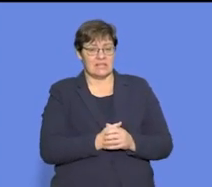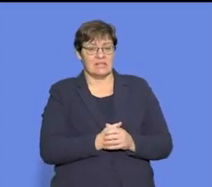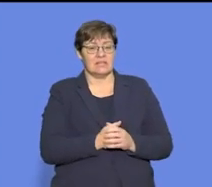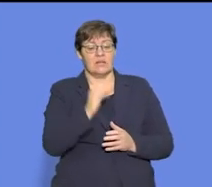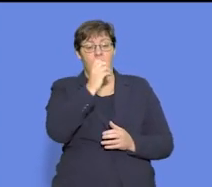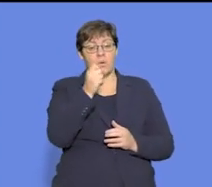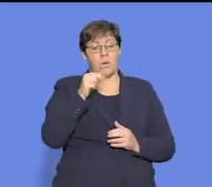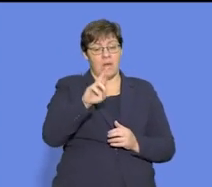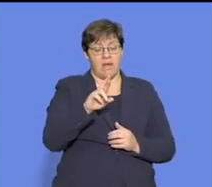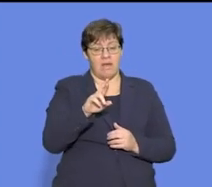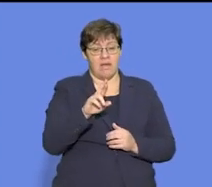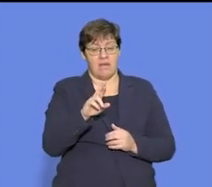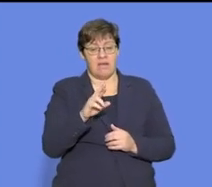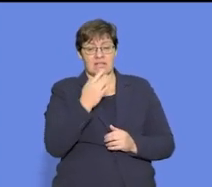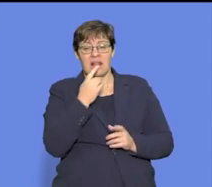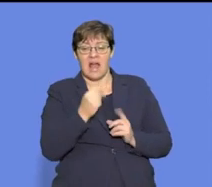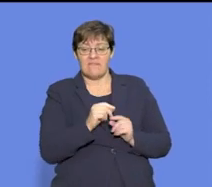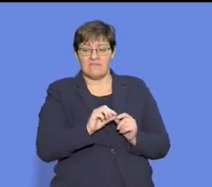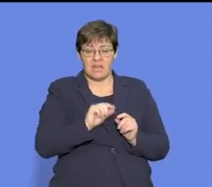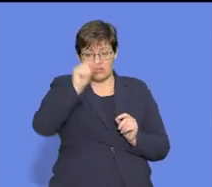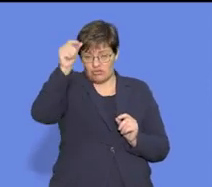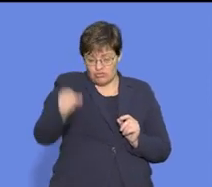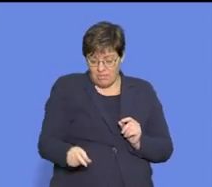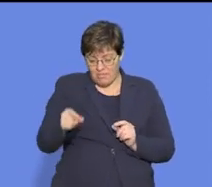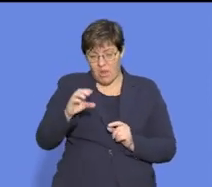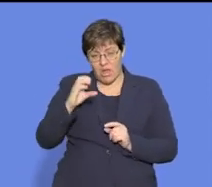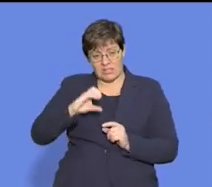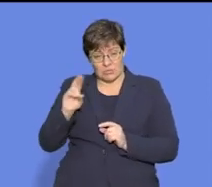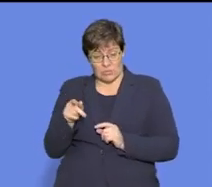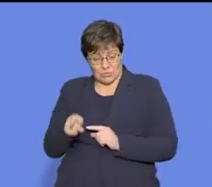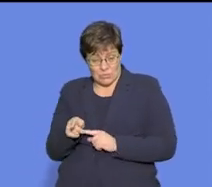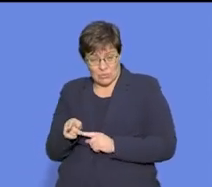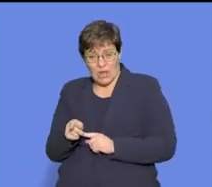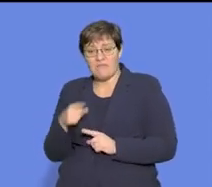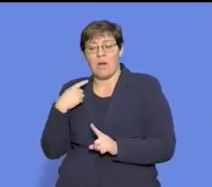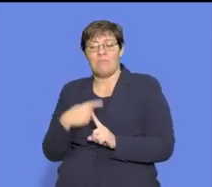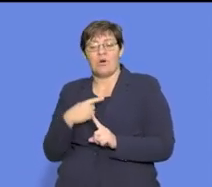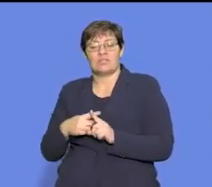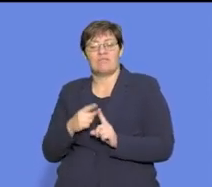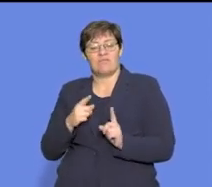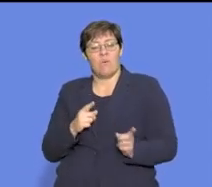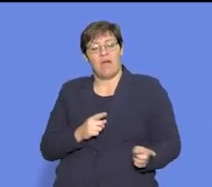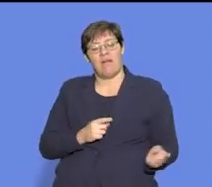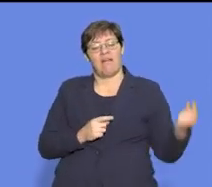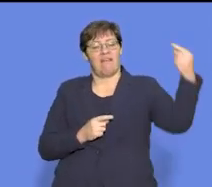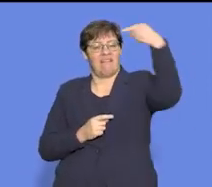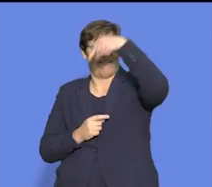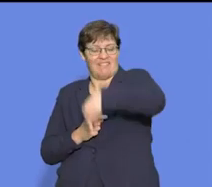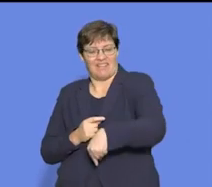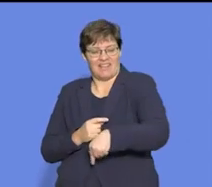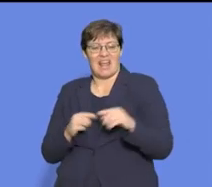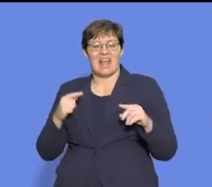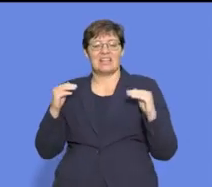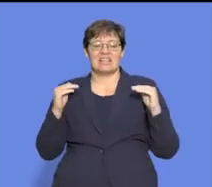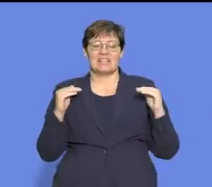at the next one, which is the copper cell. There's the copper strip. And now what you recognize is we've got a positive reading